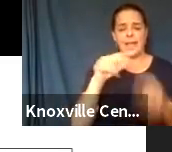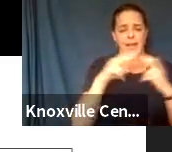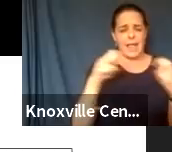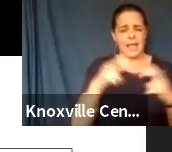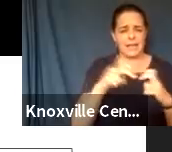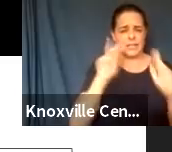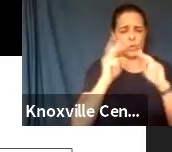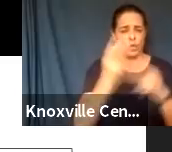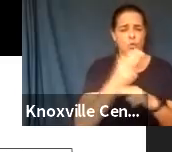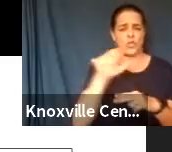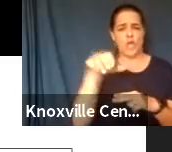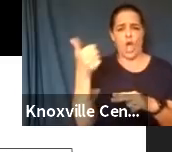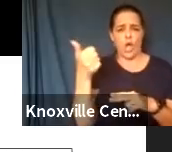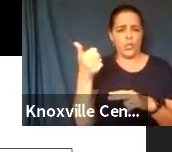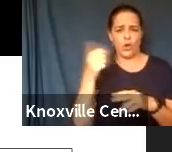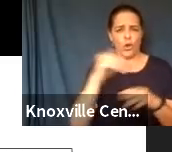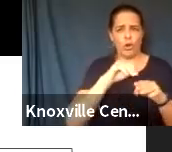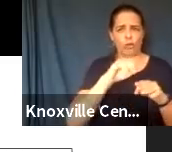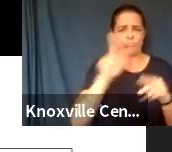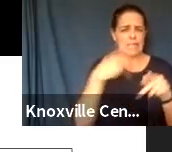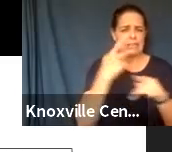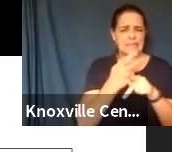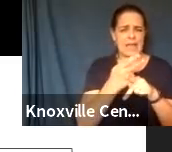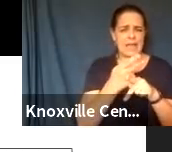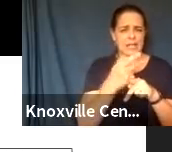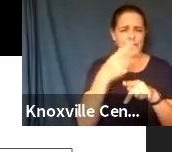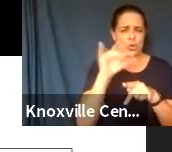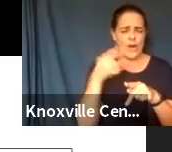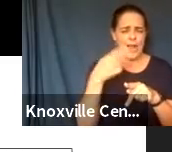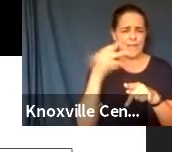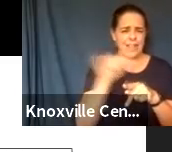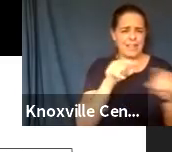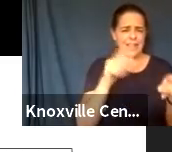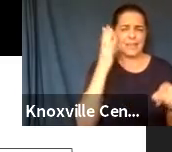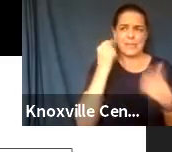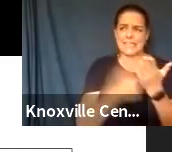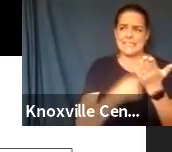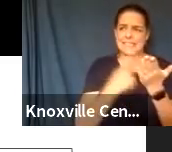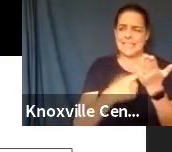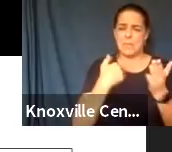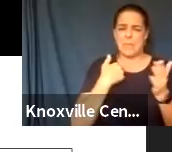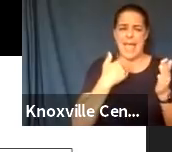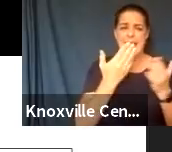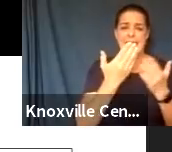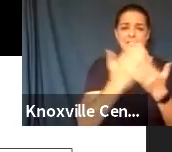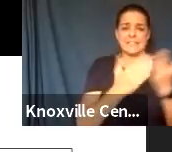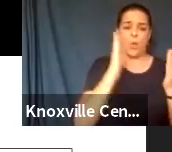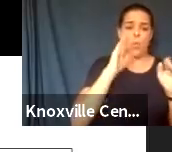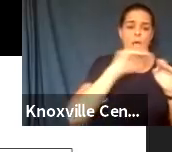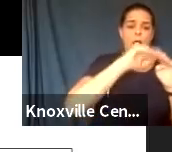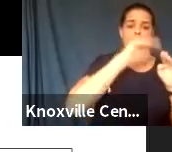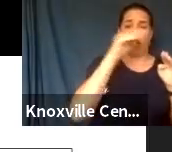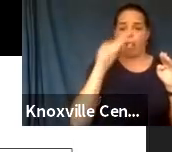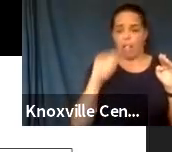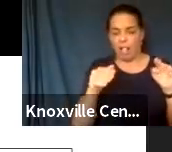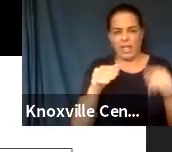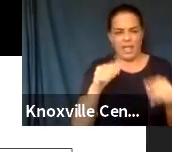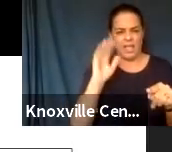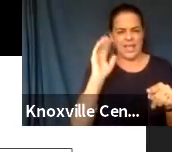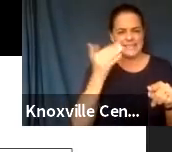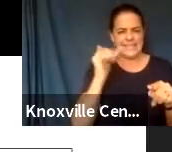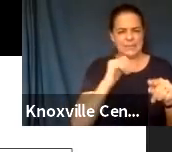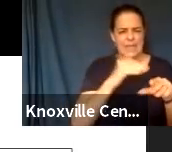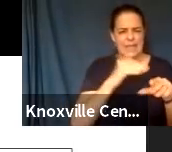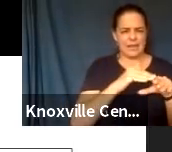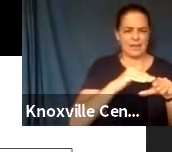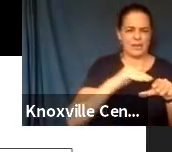other curve fits to that? Or in other words, there are sometimes curve fits that will curve downward. It kind of looks like it would be curving